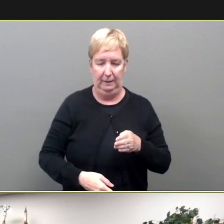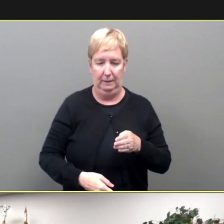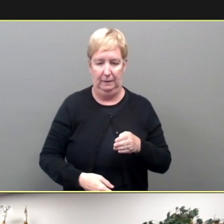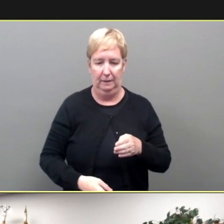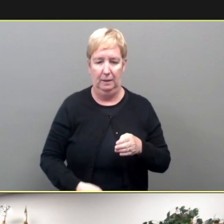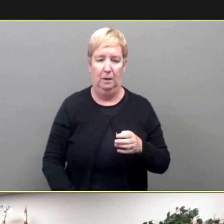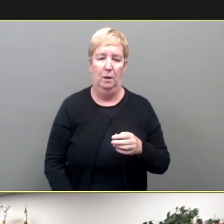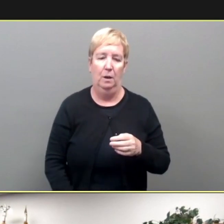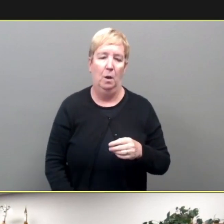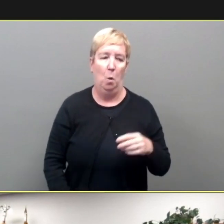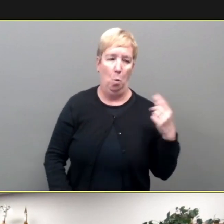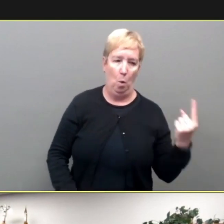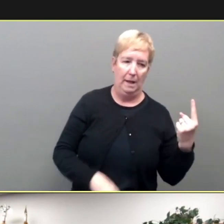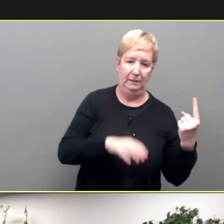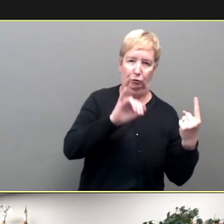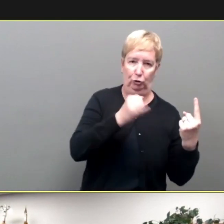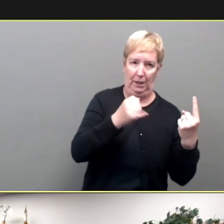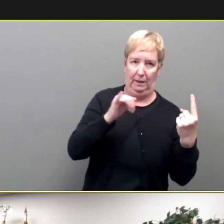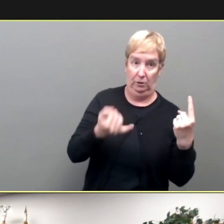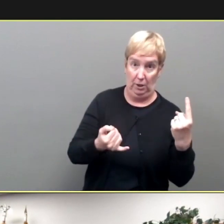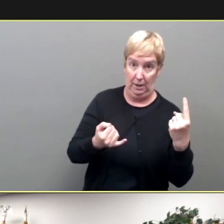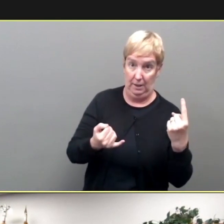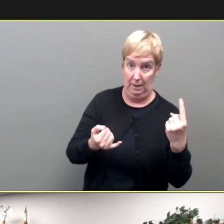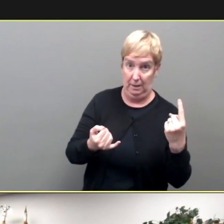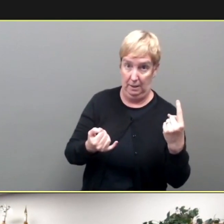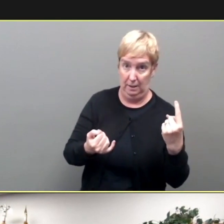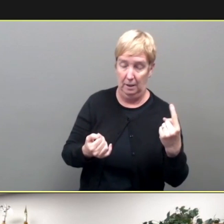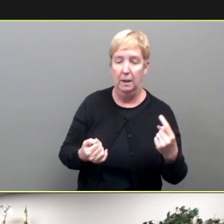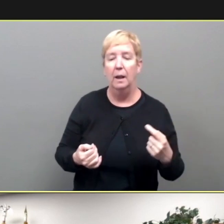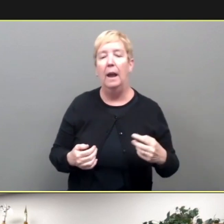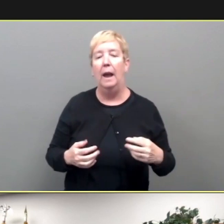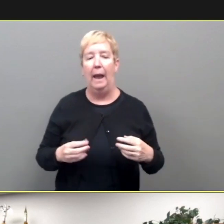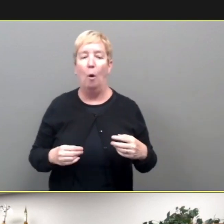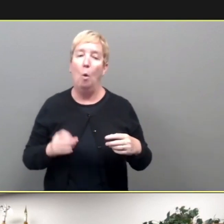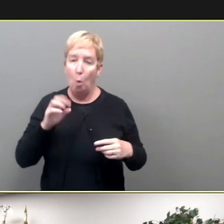1-dose J&J, which I think will become a 2-dose series, but